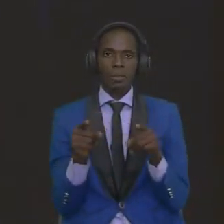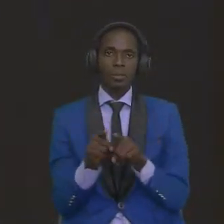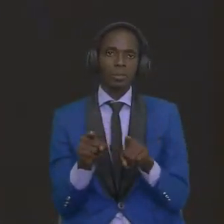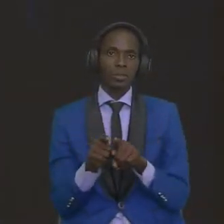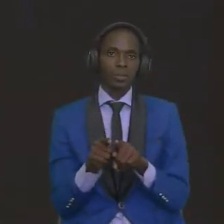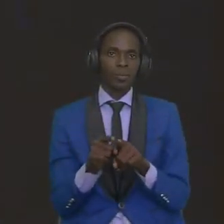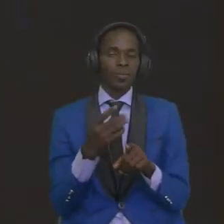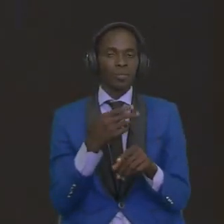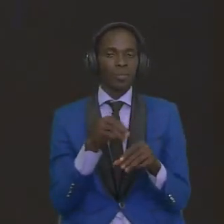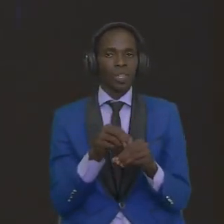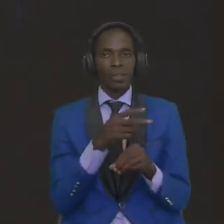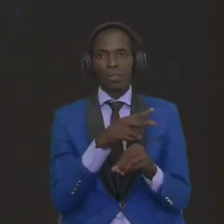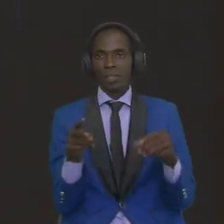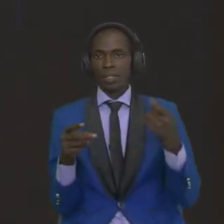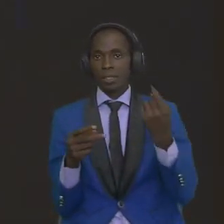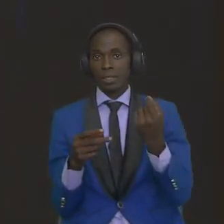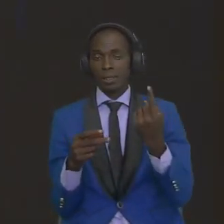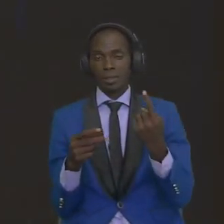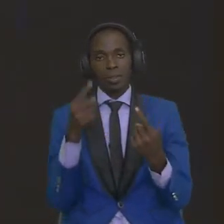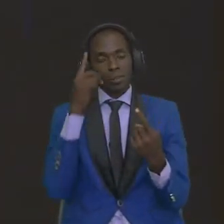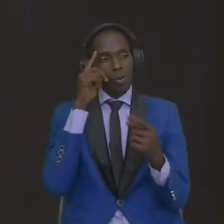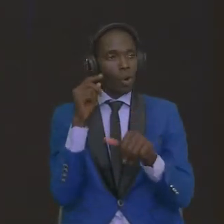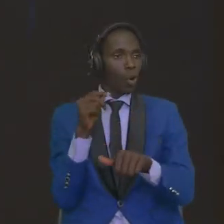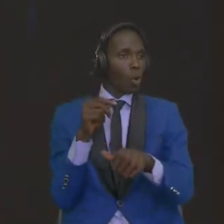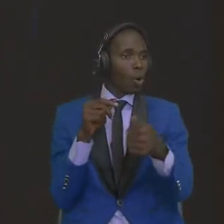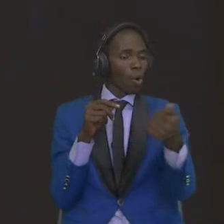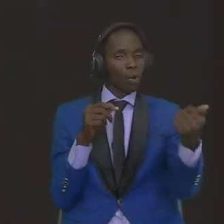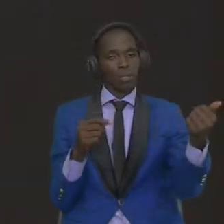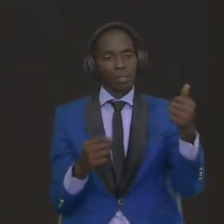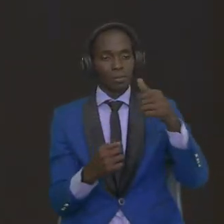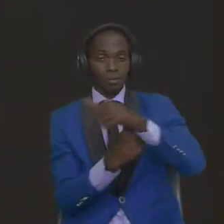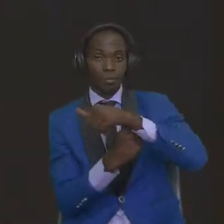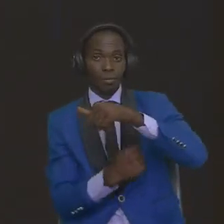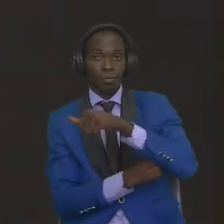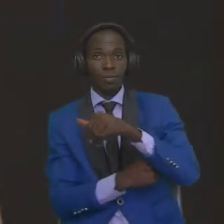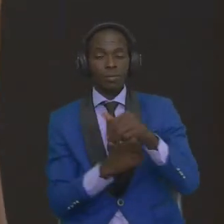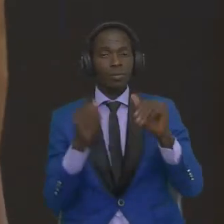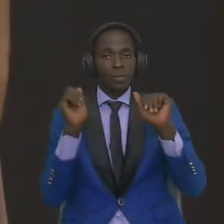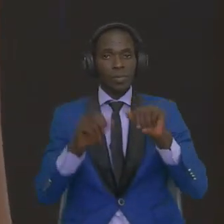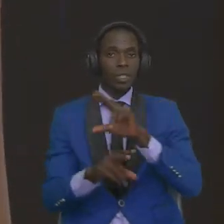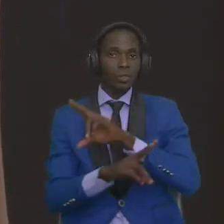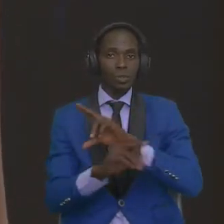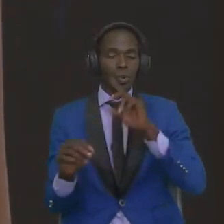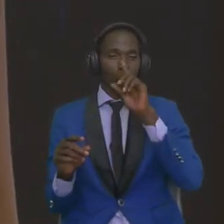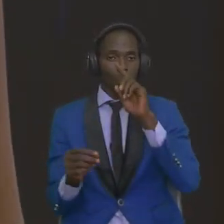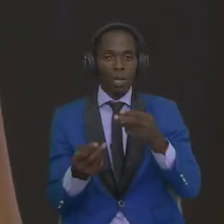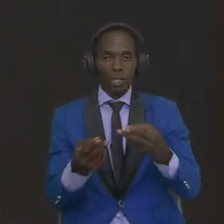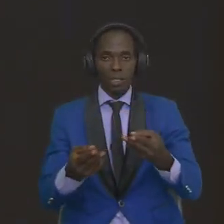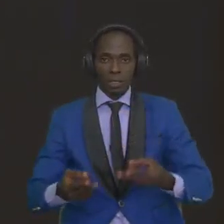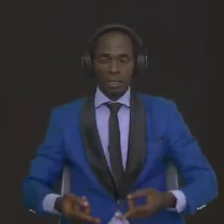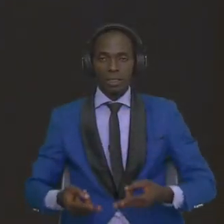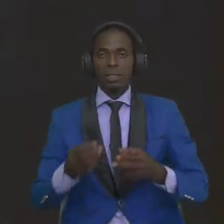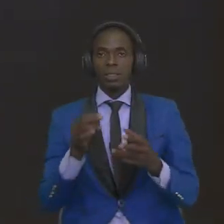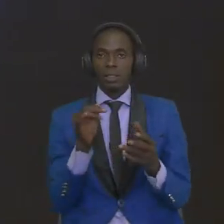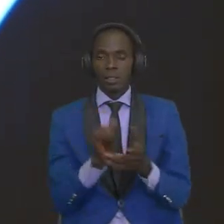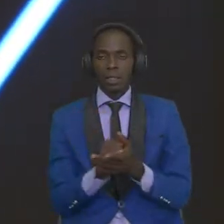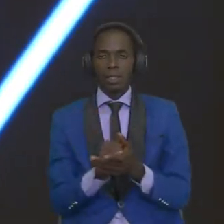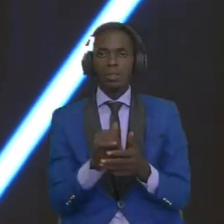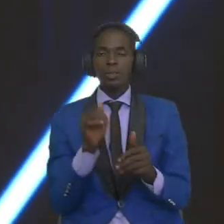it tells us, for other foundation can no man lay than that is laid, which